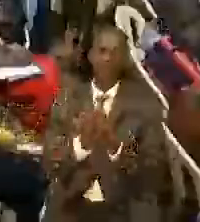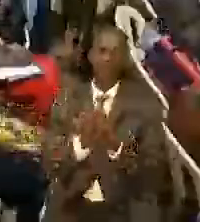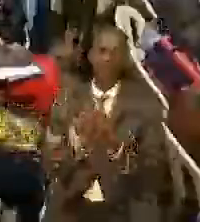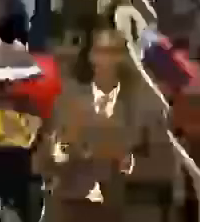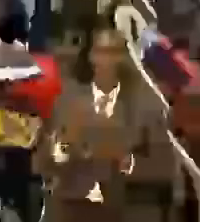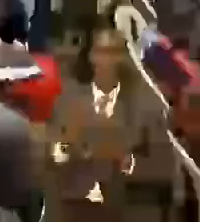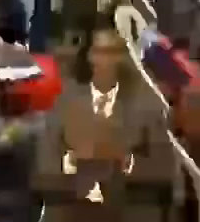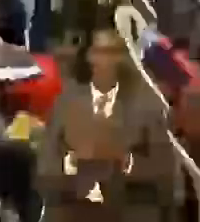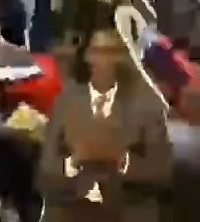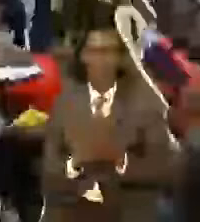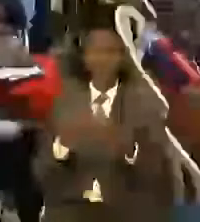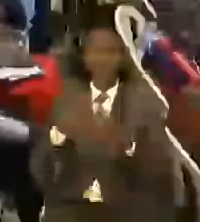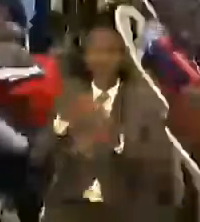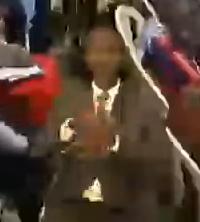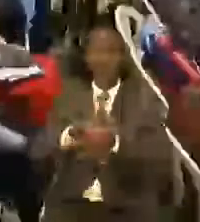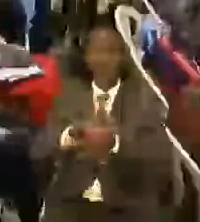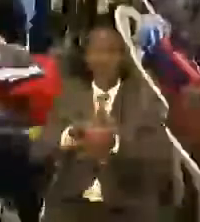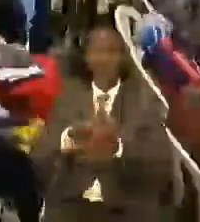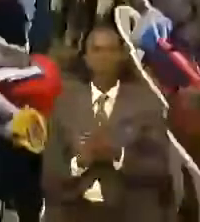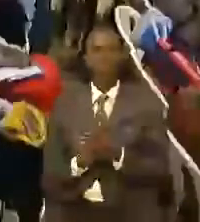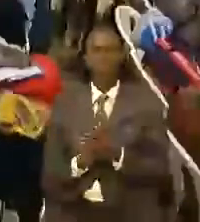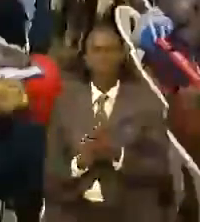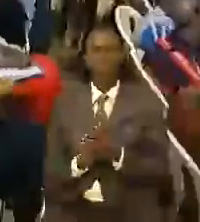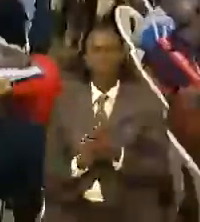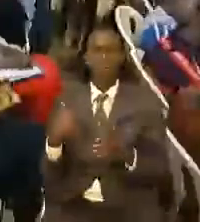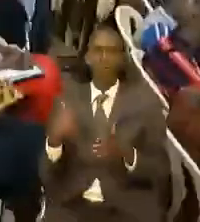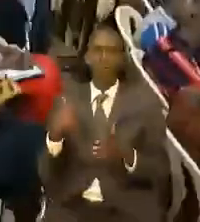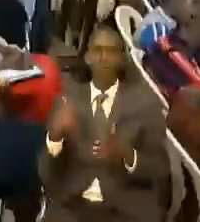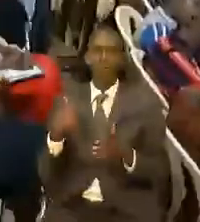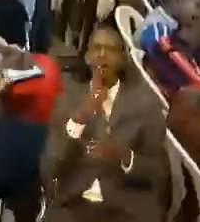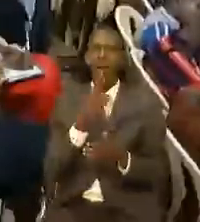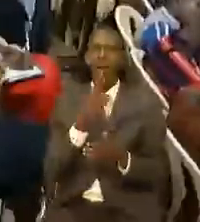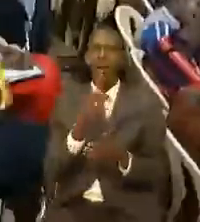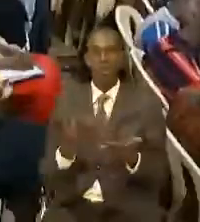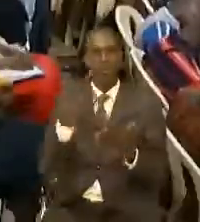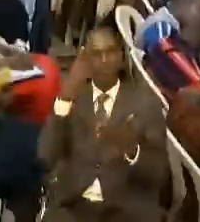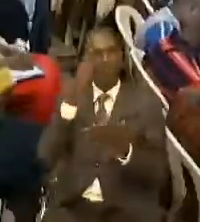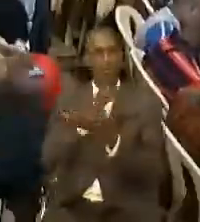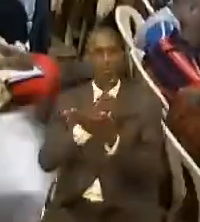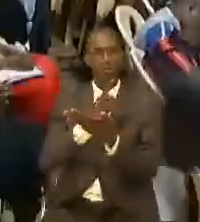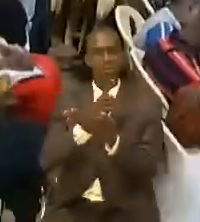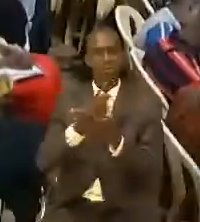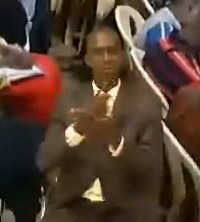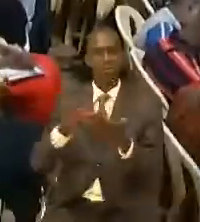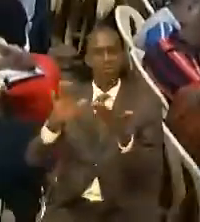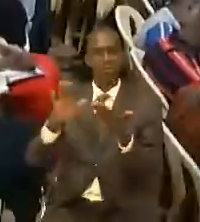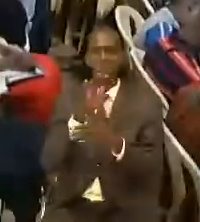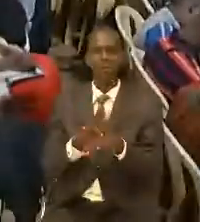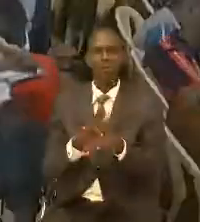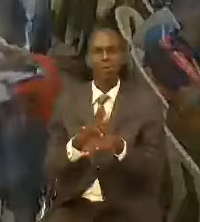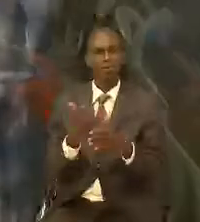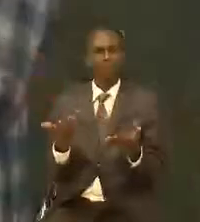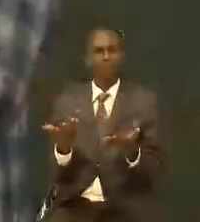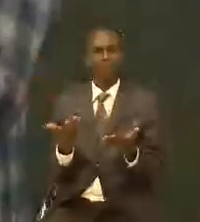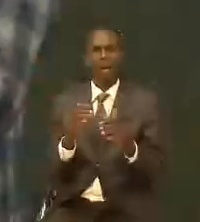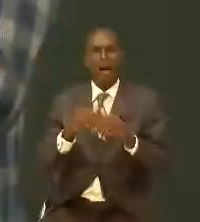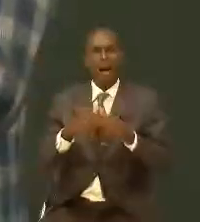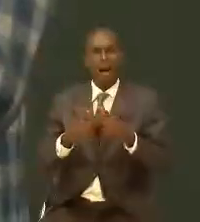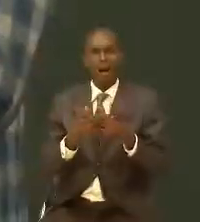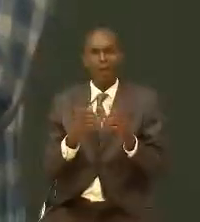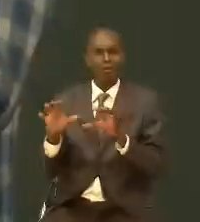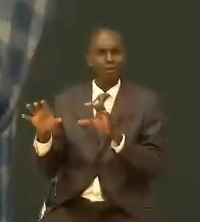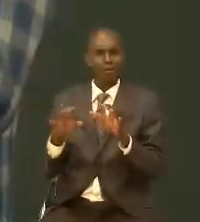tonight we're coming for the divine torch by the way how does that divine torch